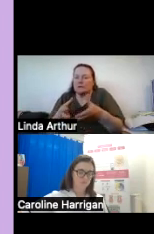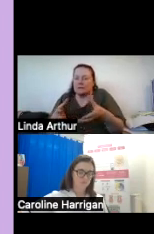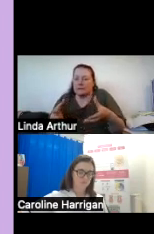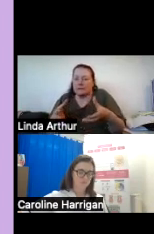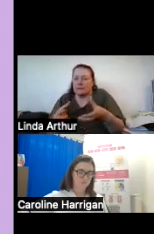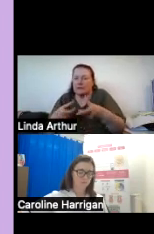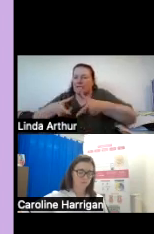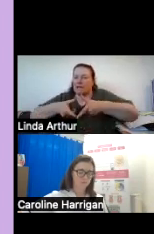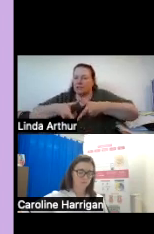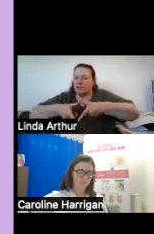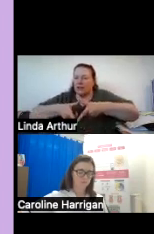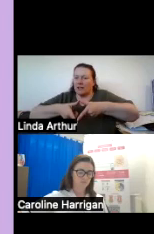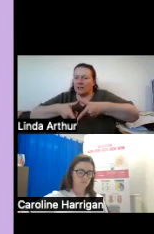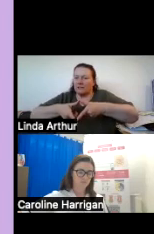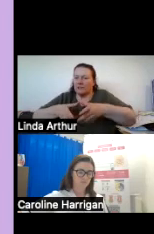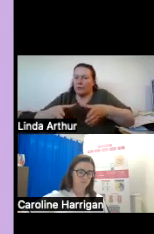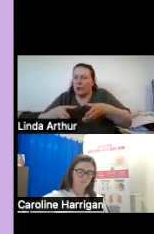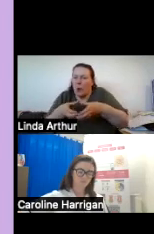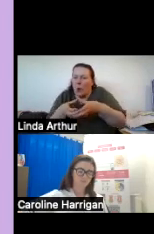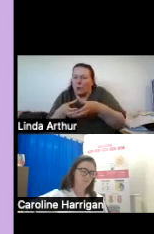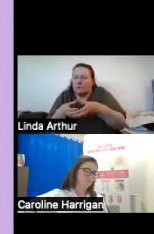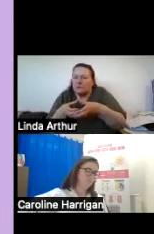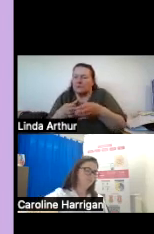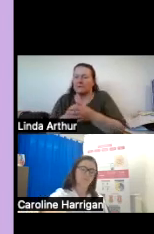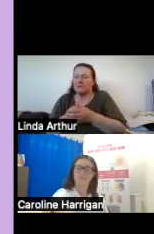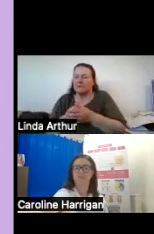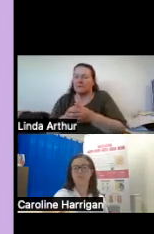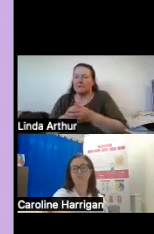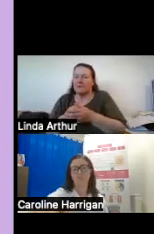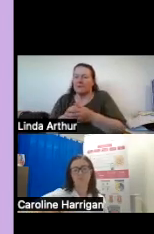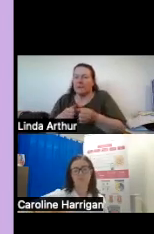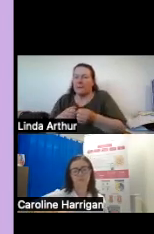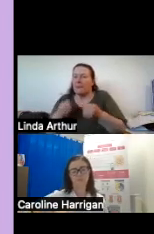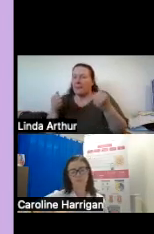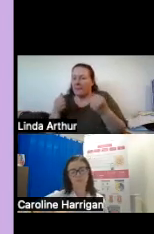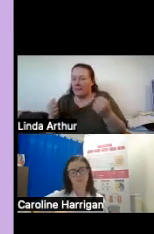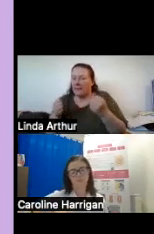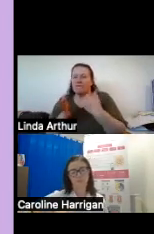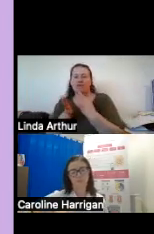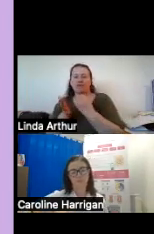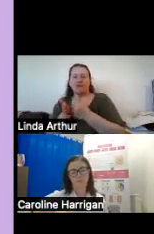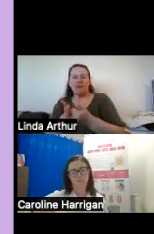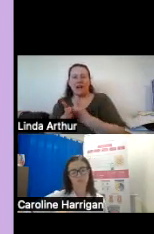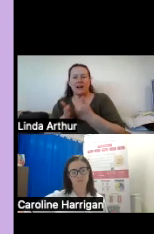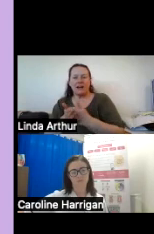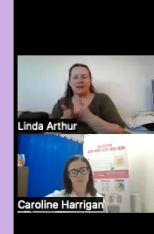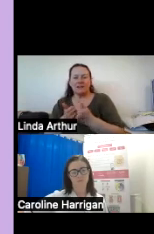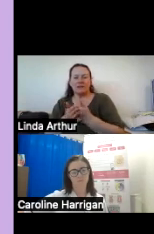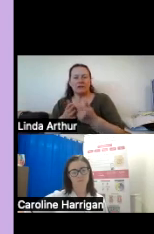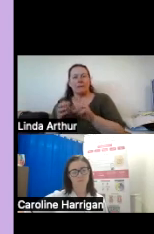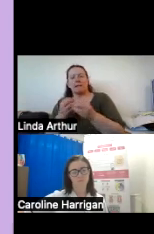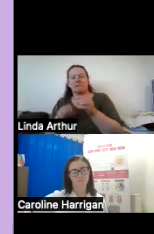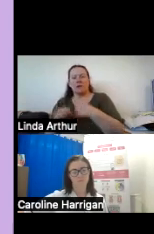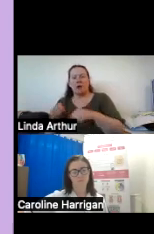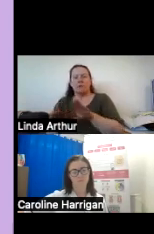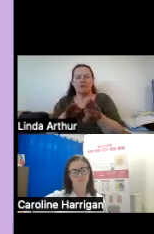vagina, and urethra. By exercising the pelvic floor regularly, you will train your